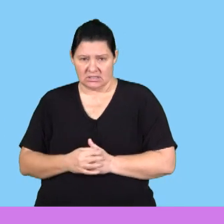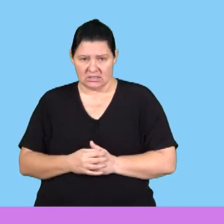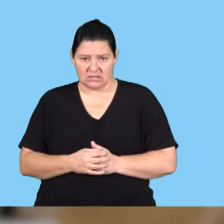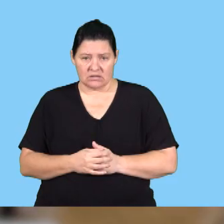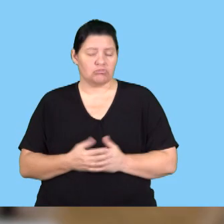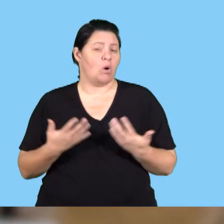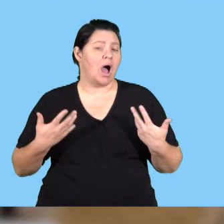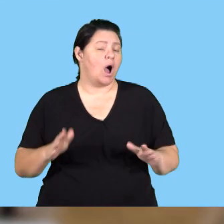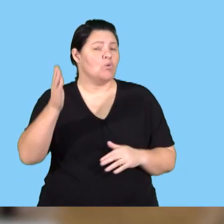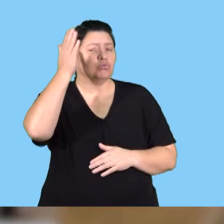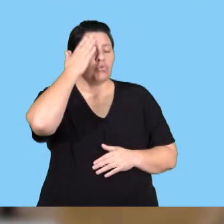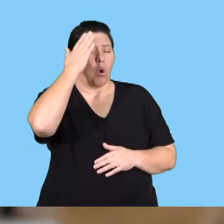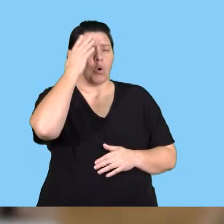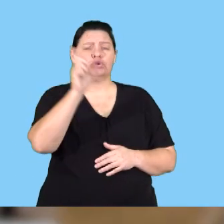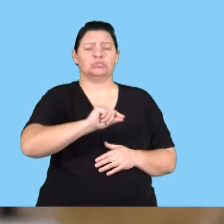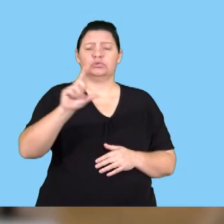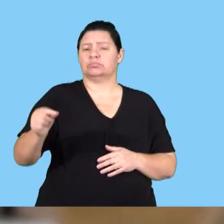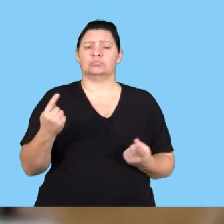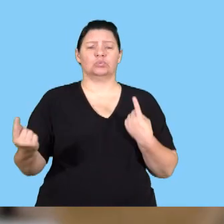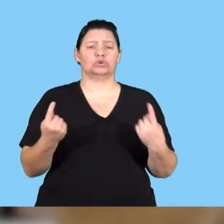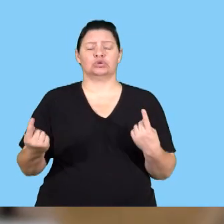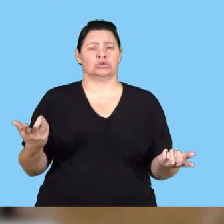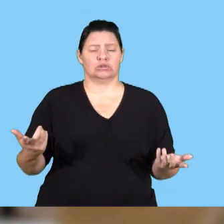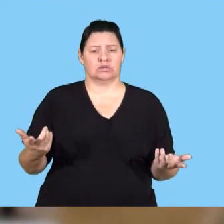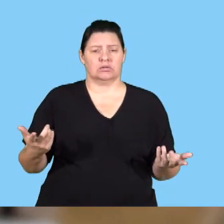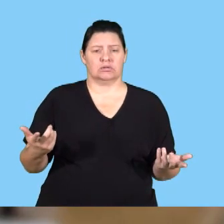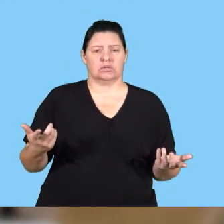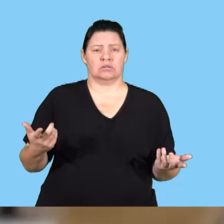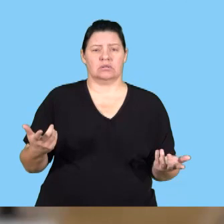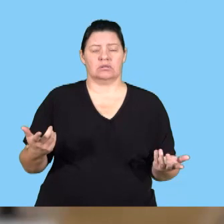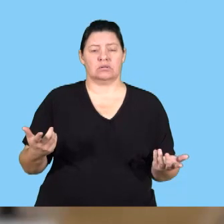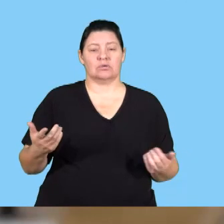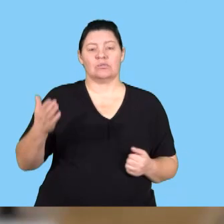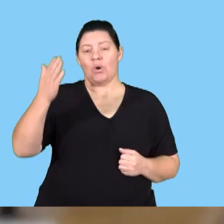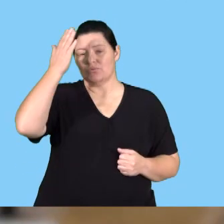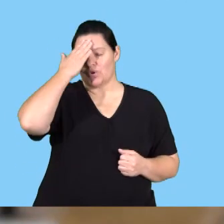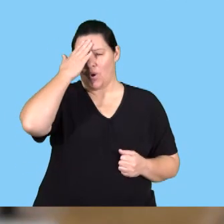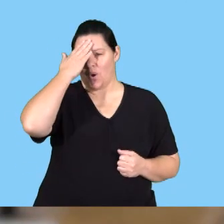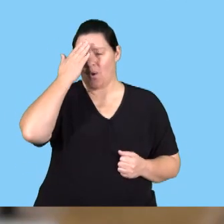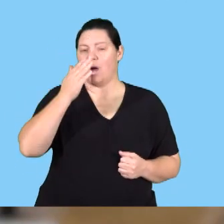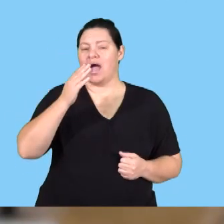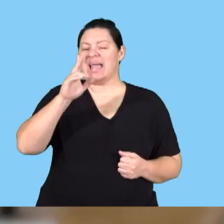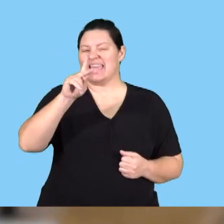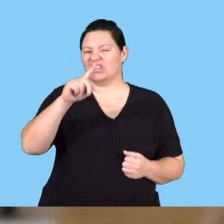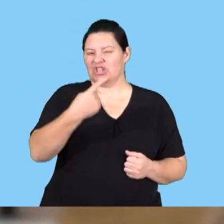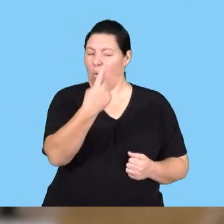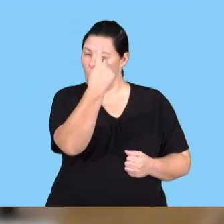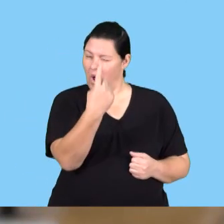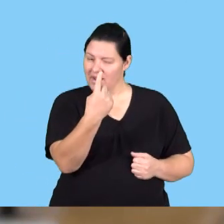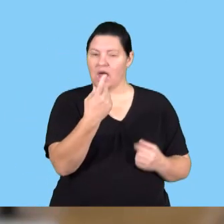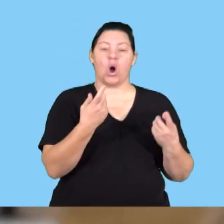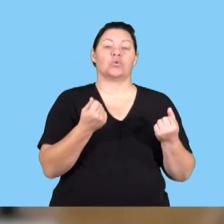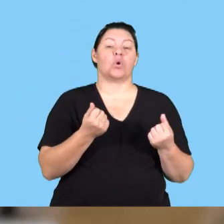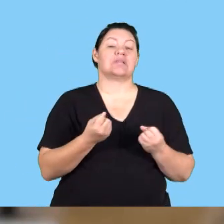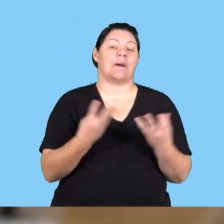kilograms? So for us to know which one is cheaper, we need to know the cost per